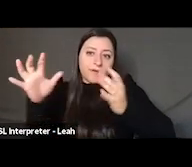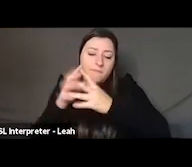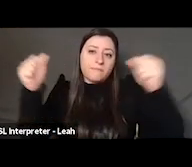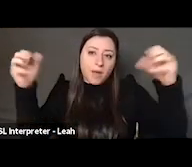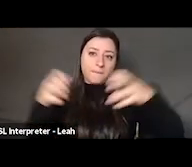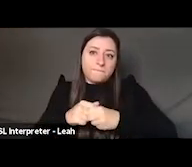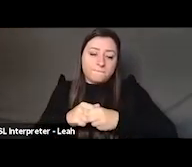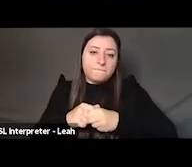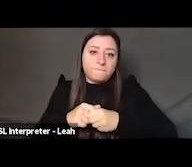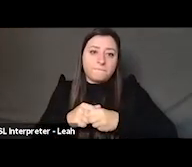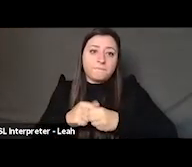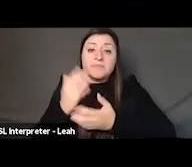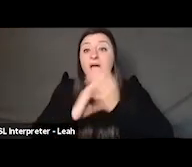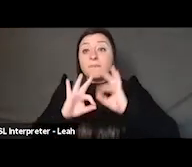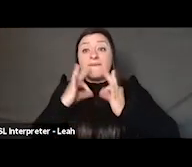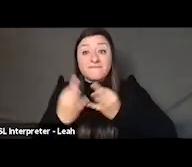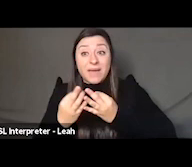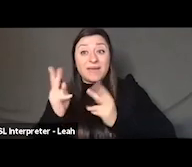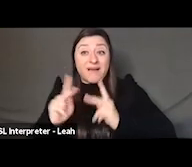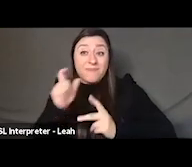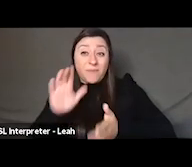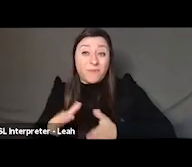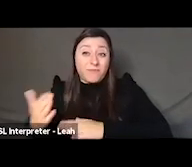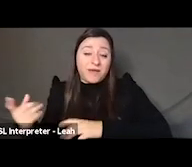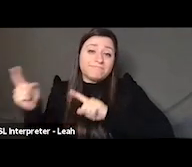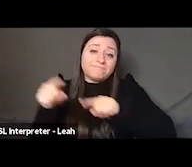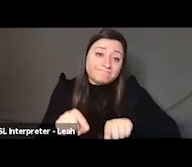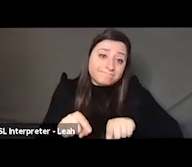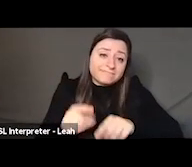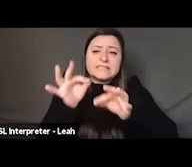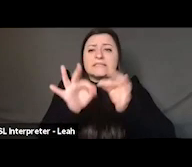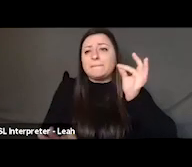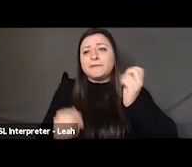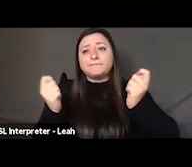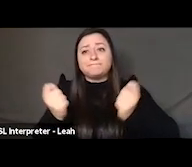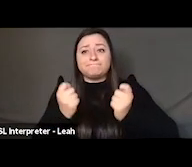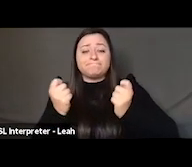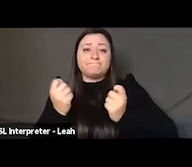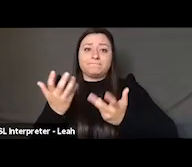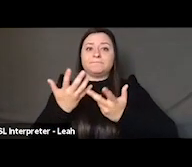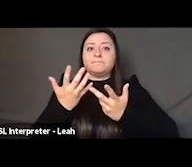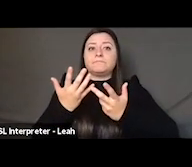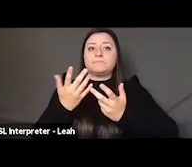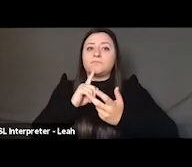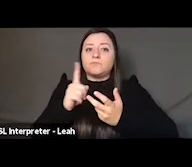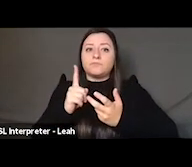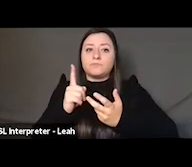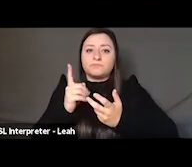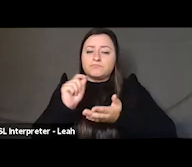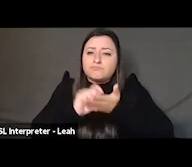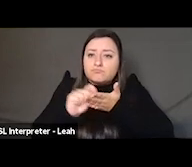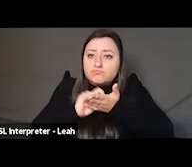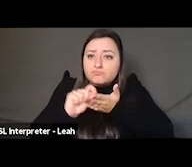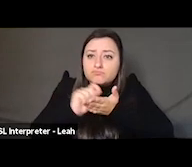came. We just had a very kind of simple ceremony where we just hand-wrote little notes and hand-wrote the